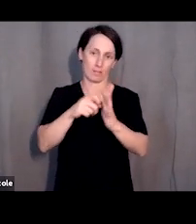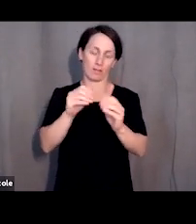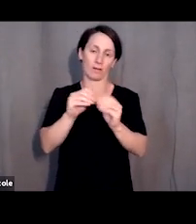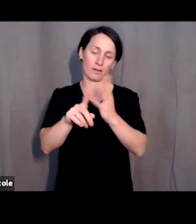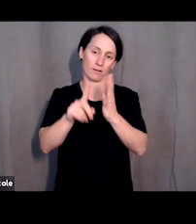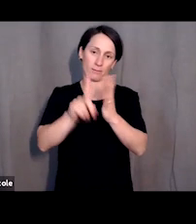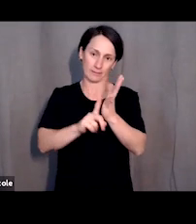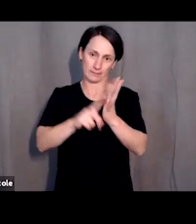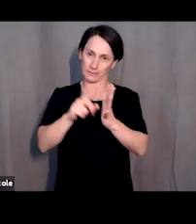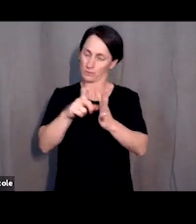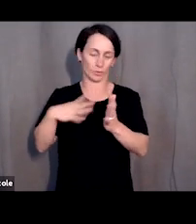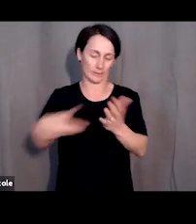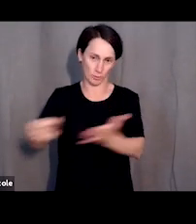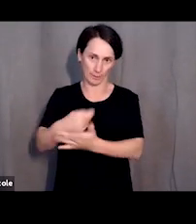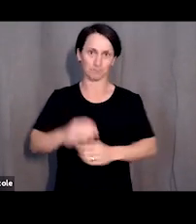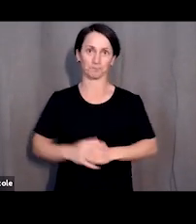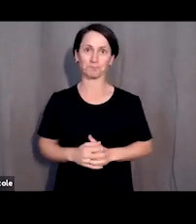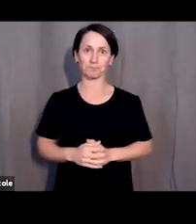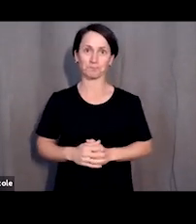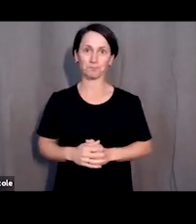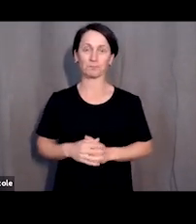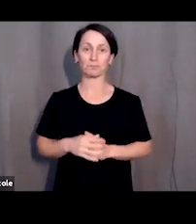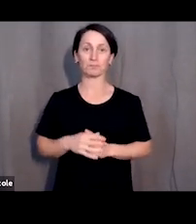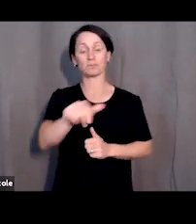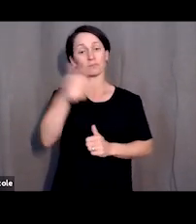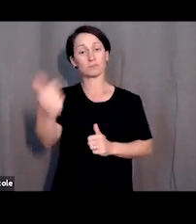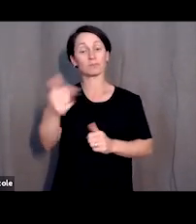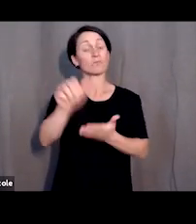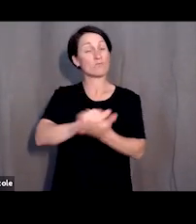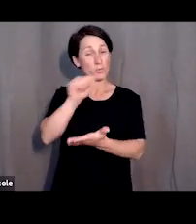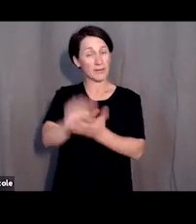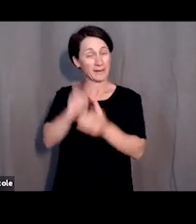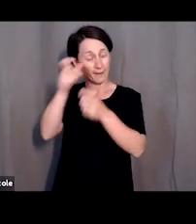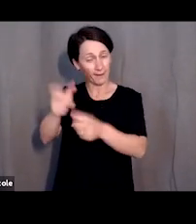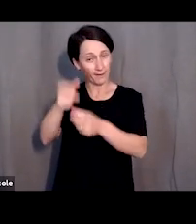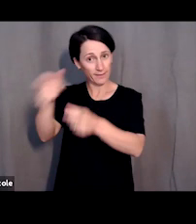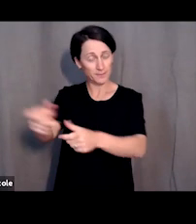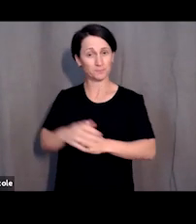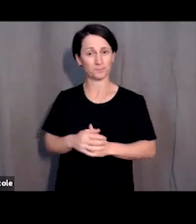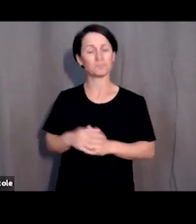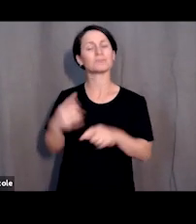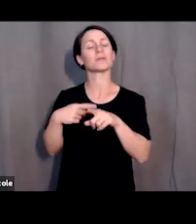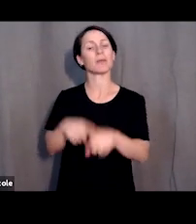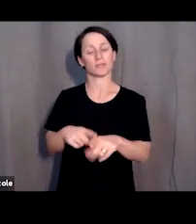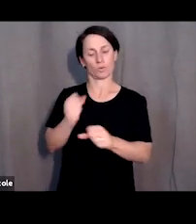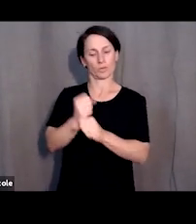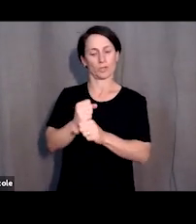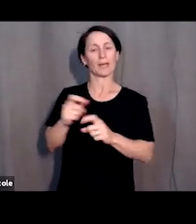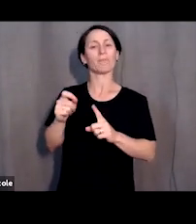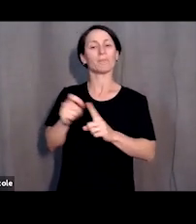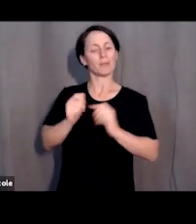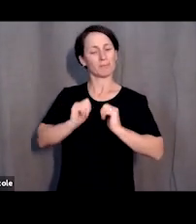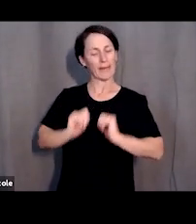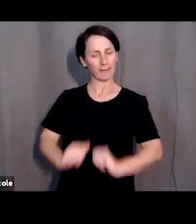on. And again, the appropriateness of care came down again sometimes to the manner of the GP, how